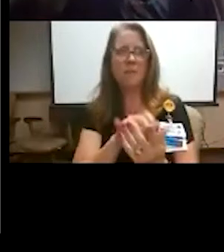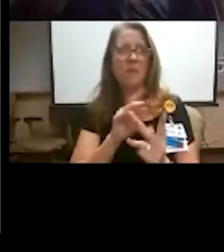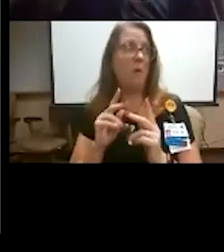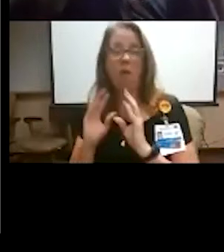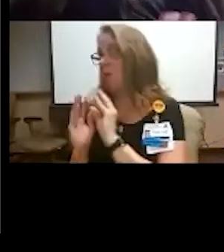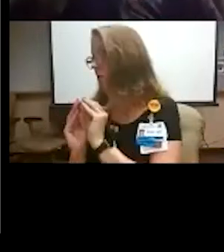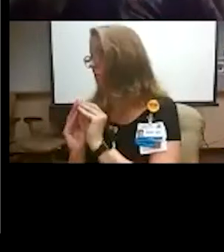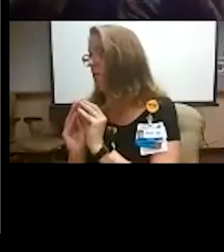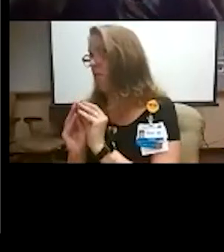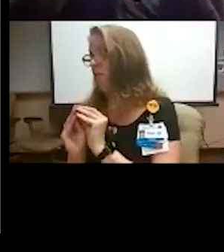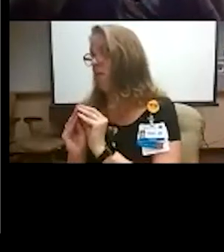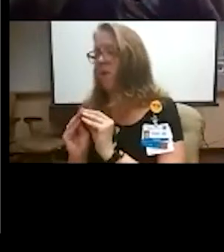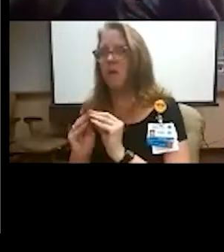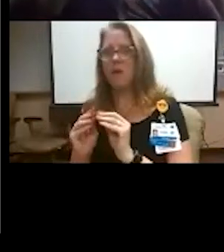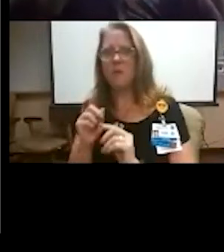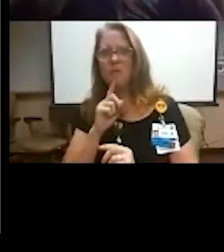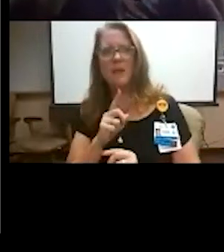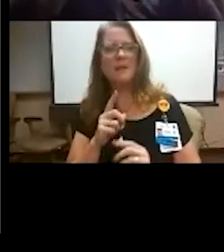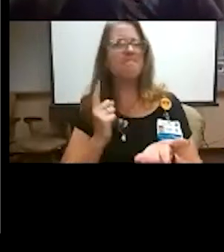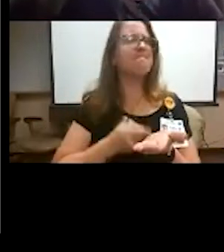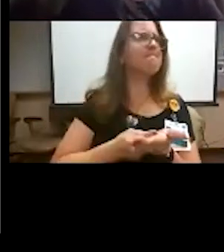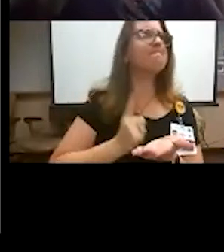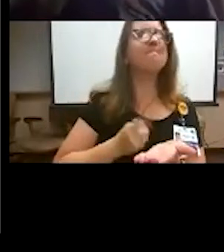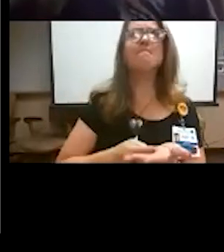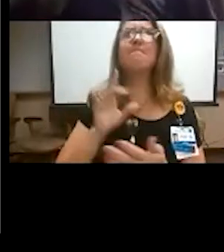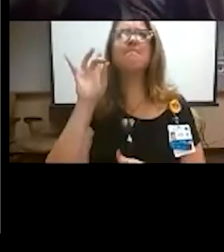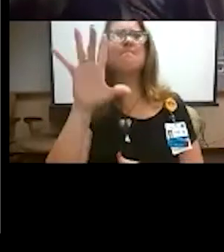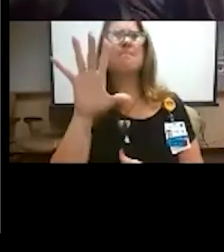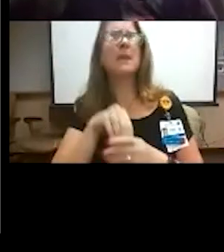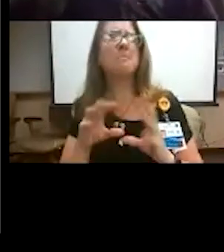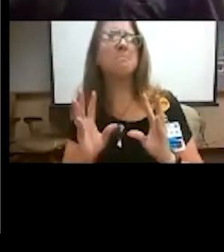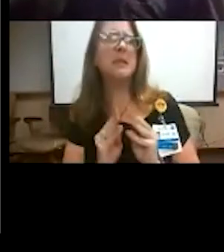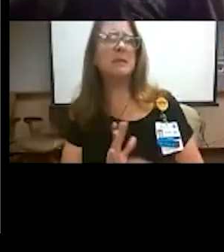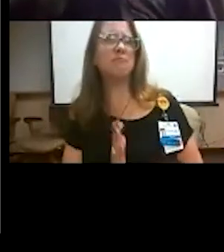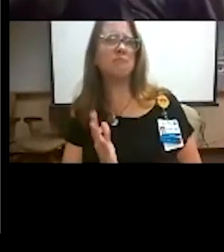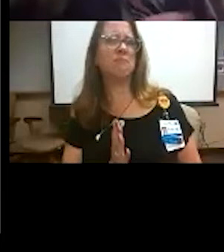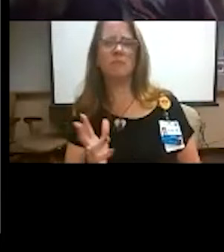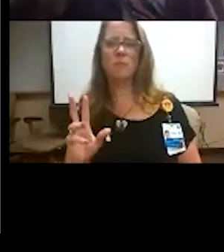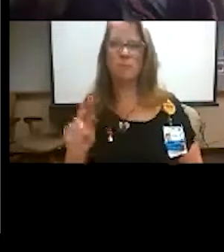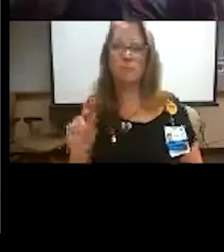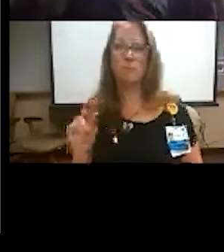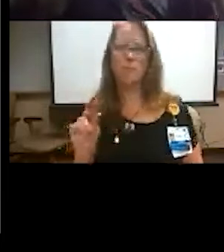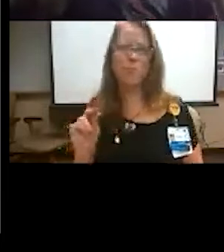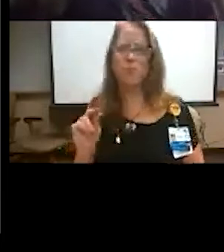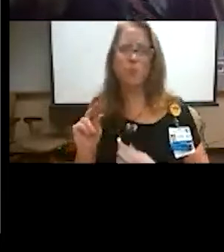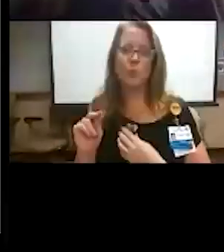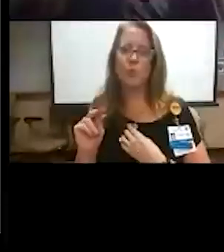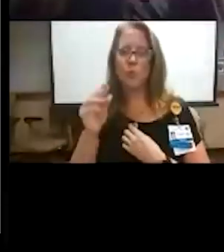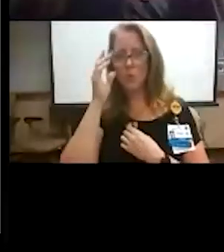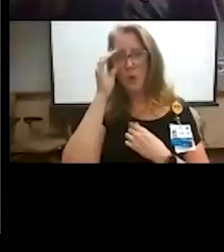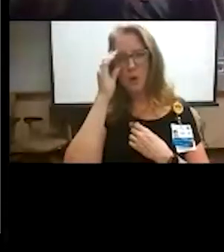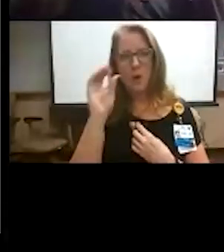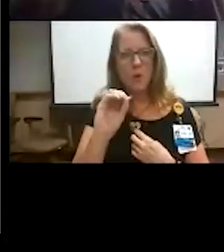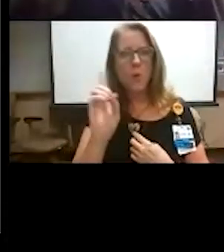it, but not necessarily bring it up anywhere that anything or any conflicts can